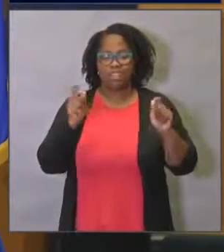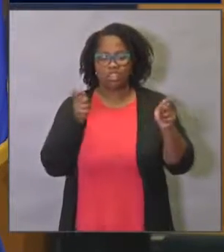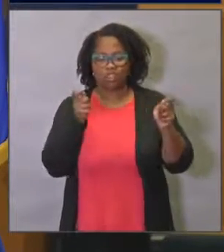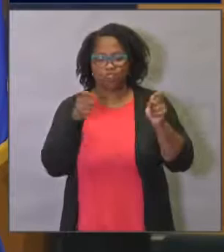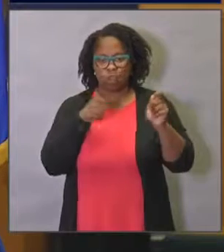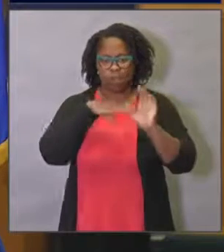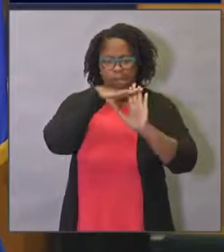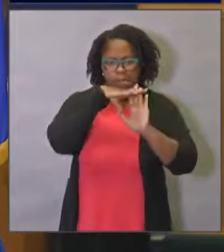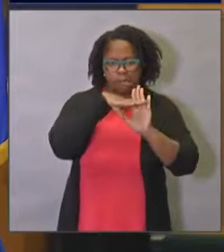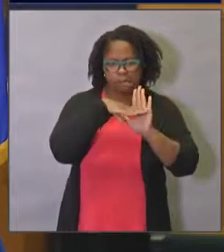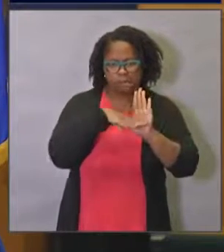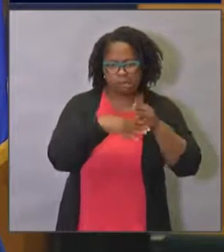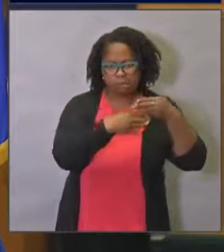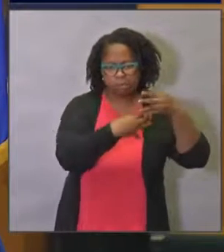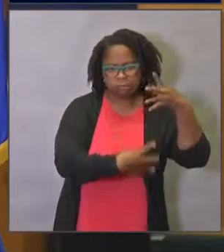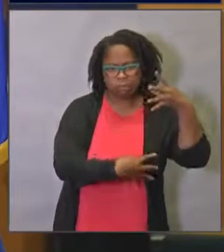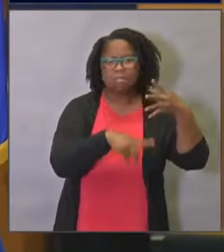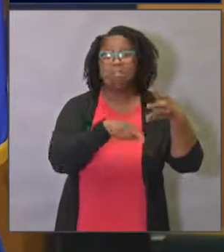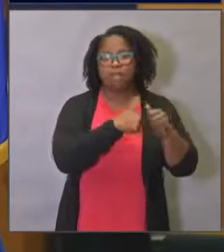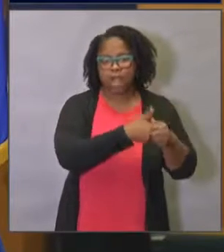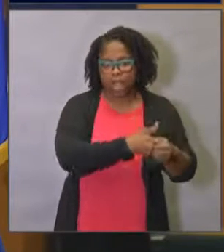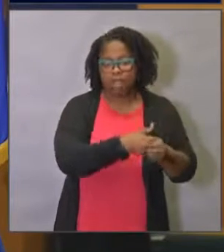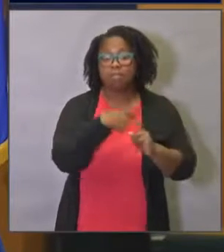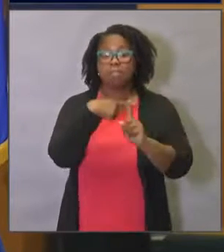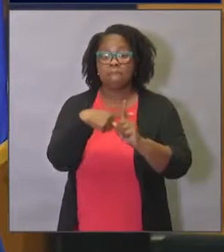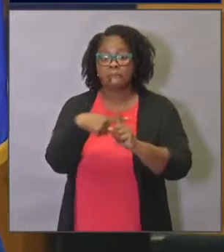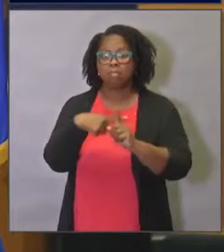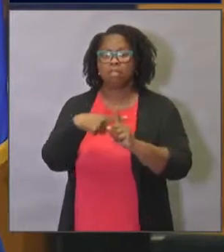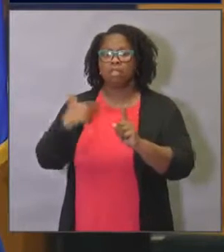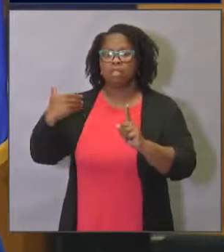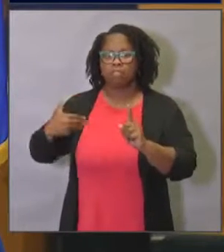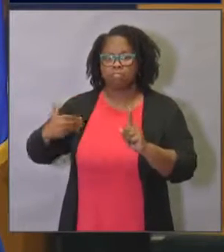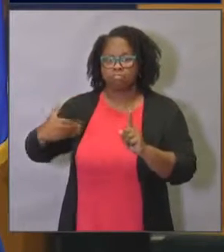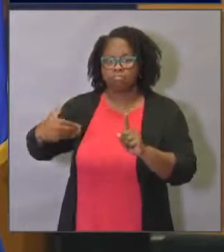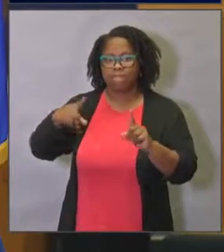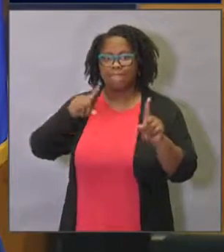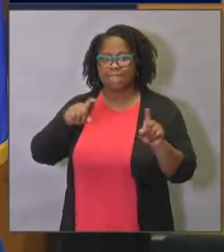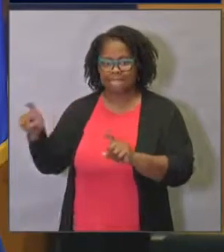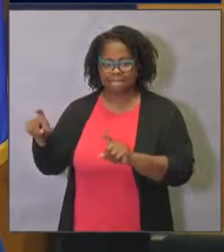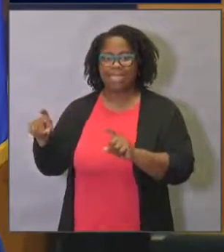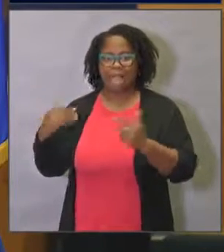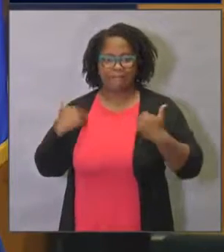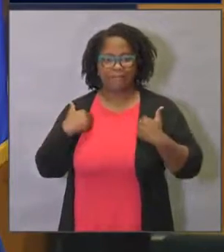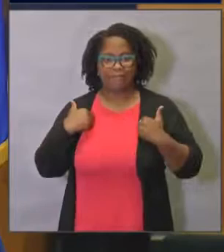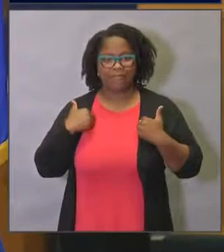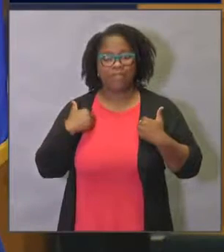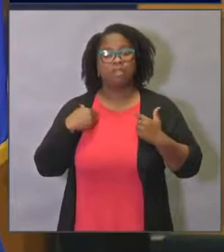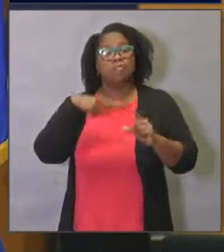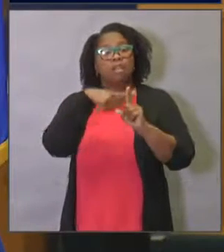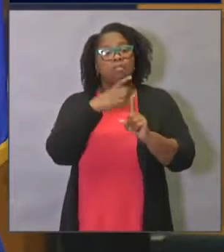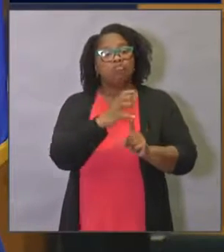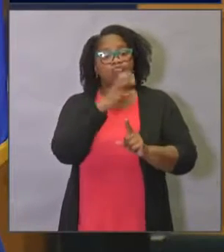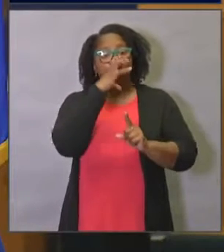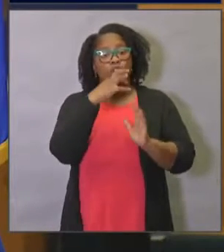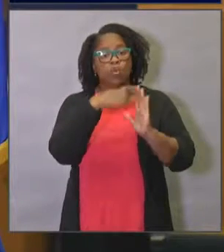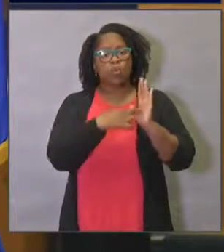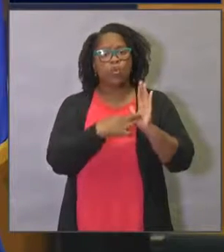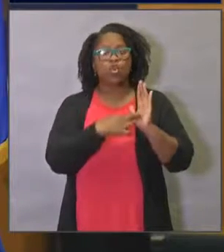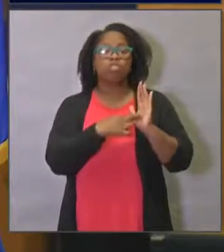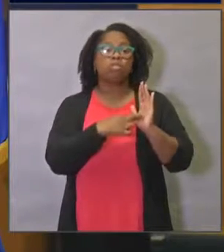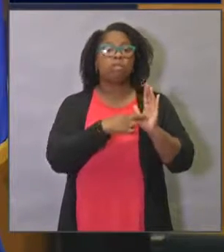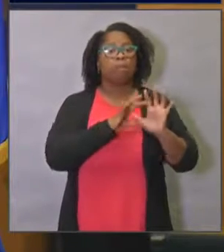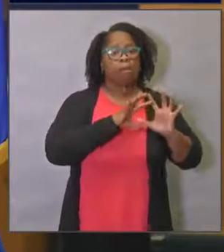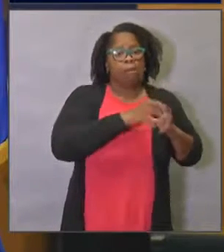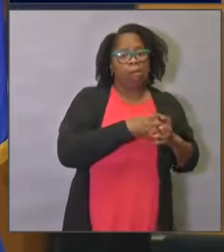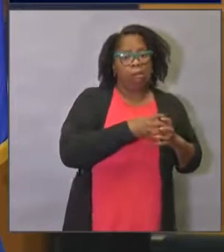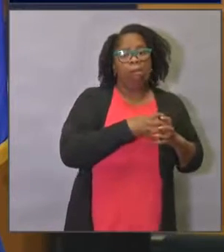about, as well as a frequent testing protocol. But there also are very strict rules about not interacting with the public. As a